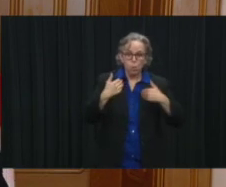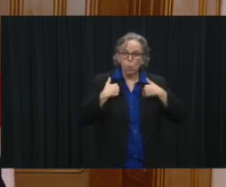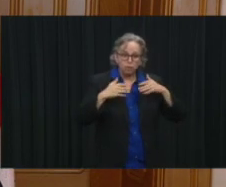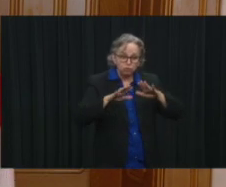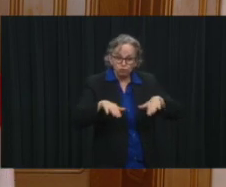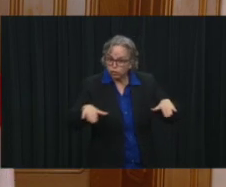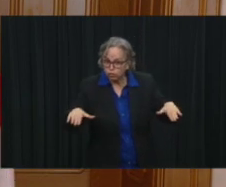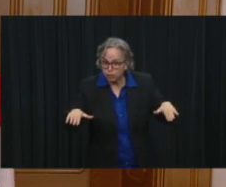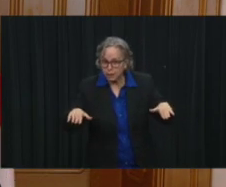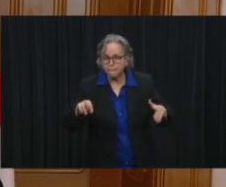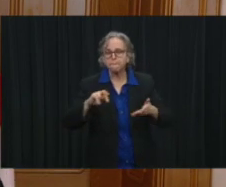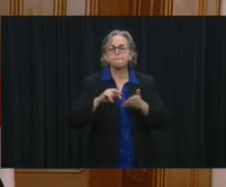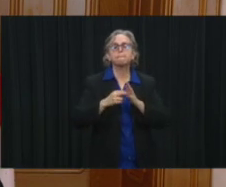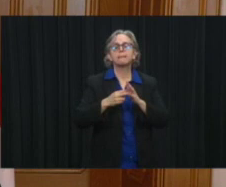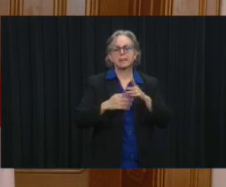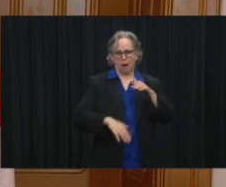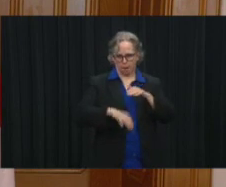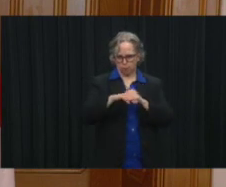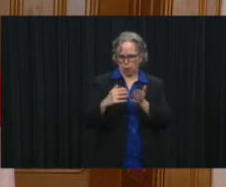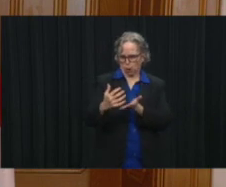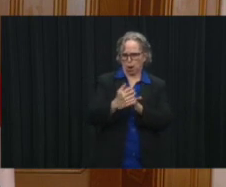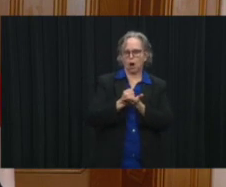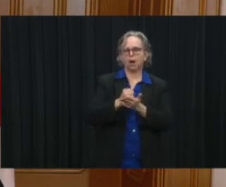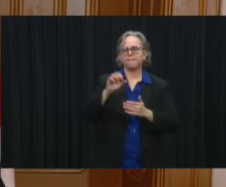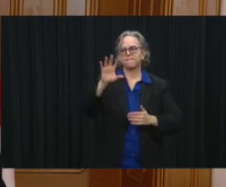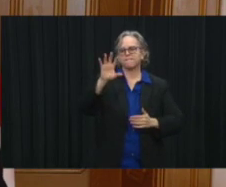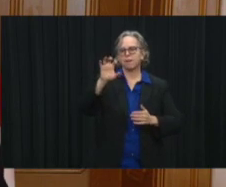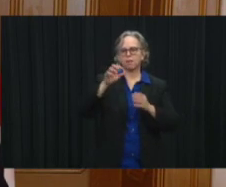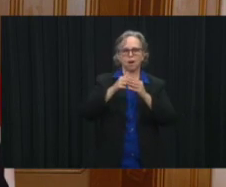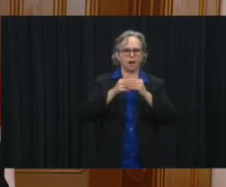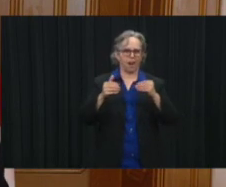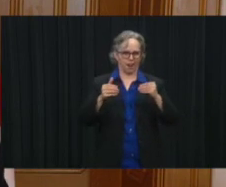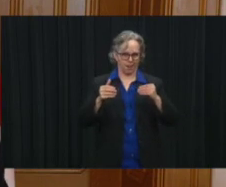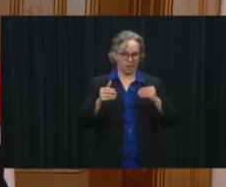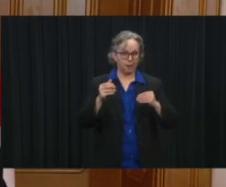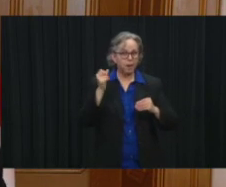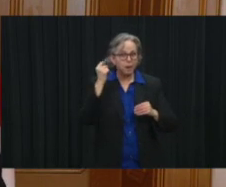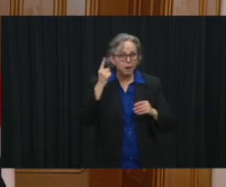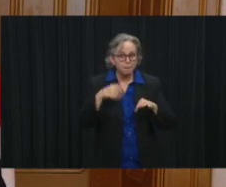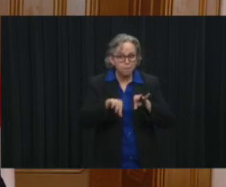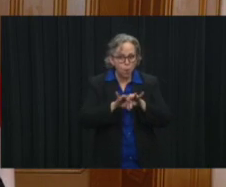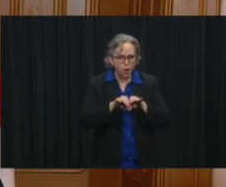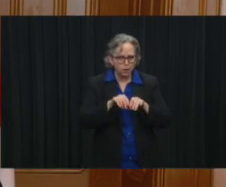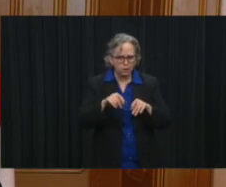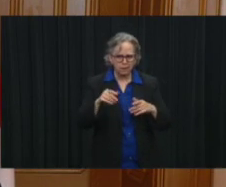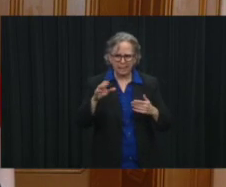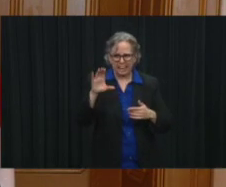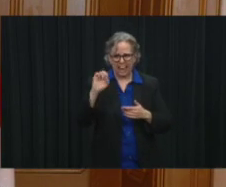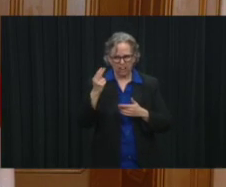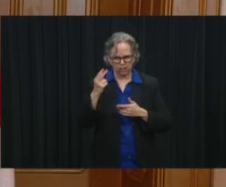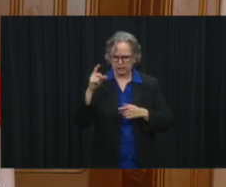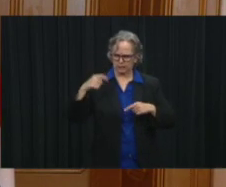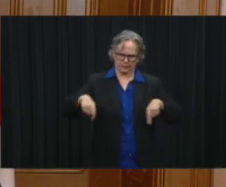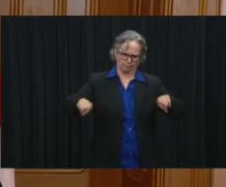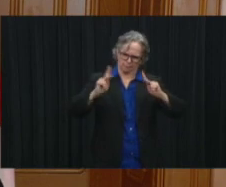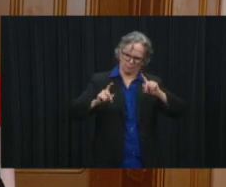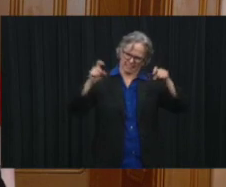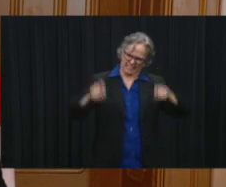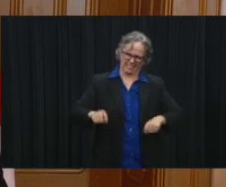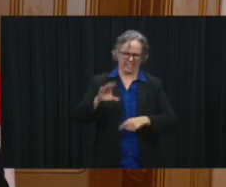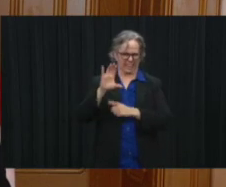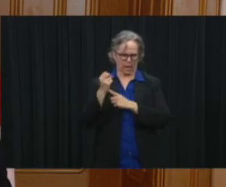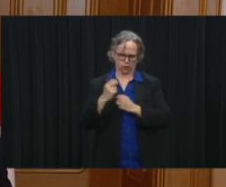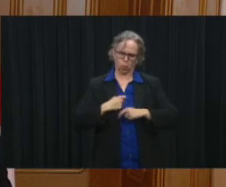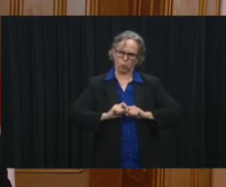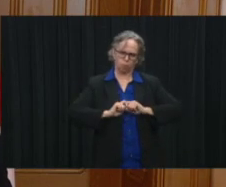something that is essential right now just to give people some cash quickly. This will probably be the fastest implementation. We